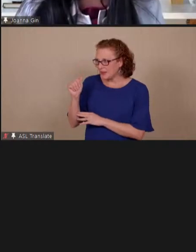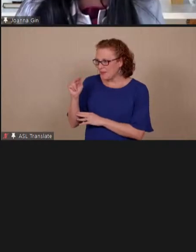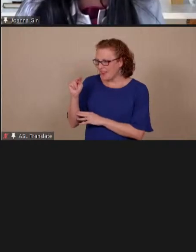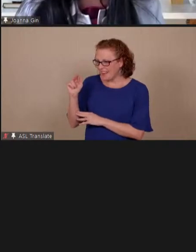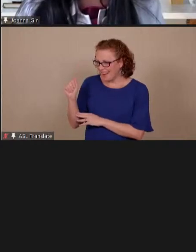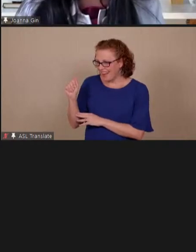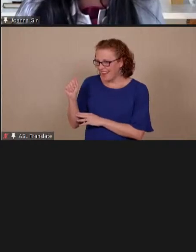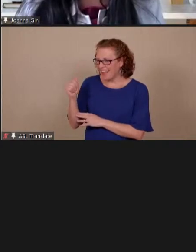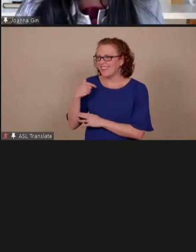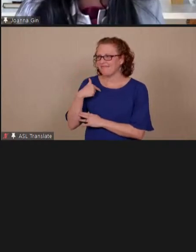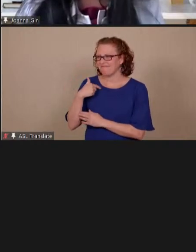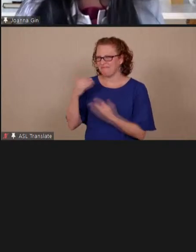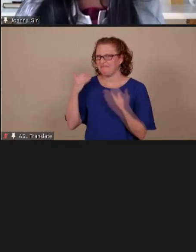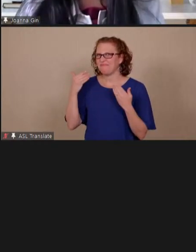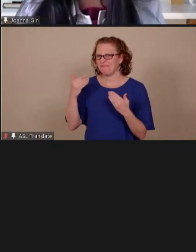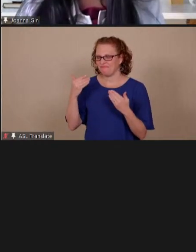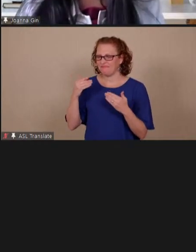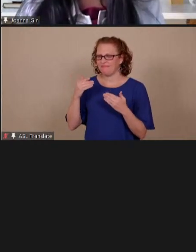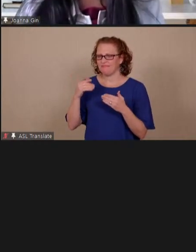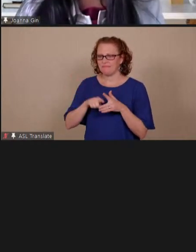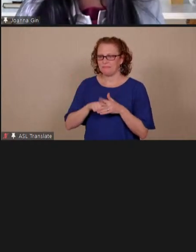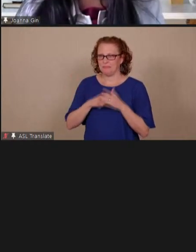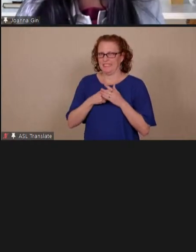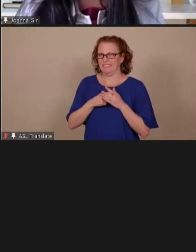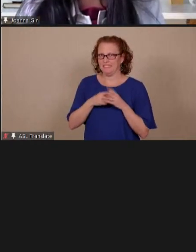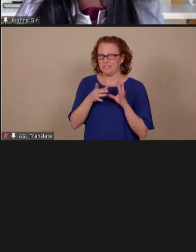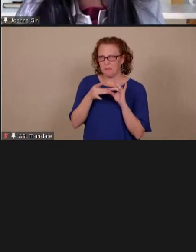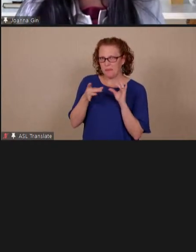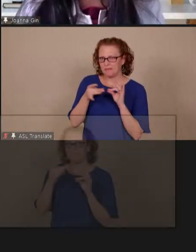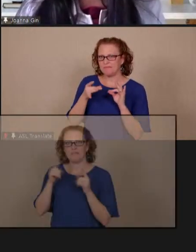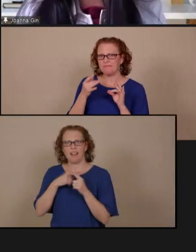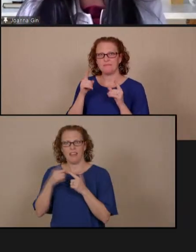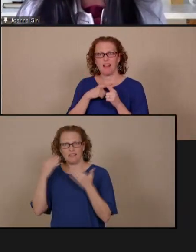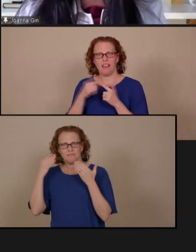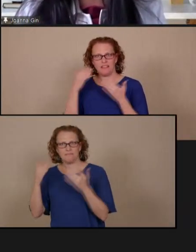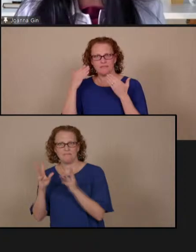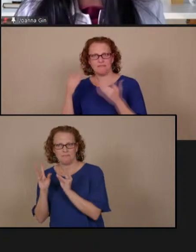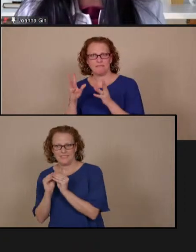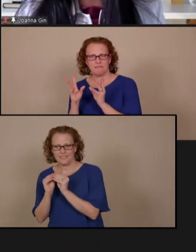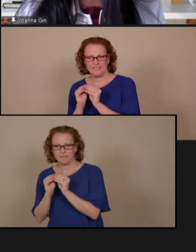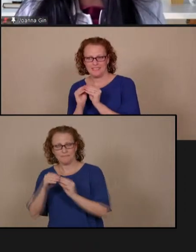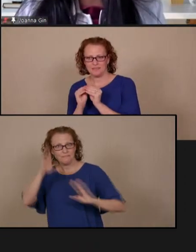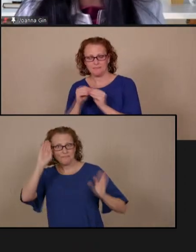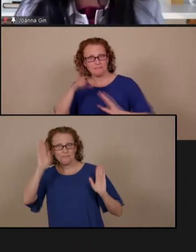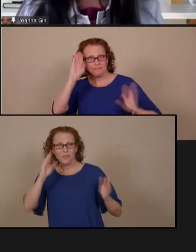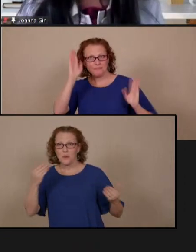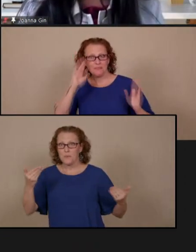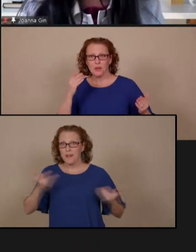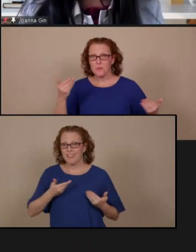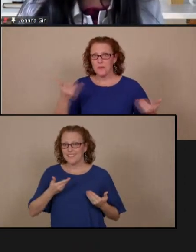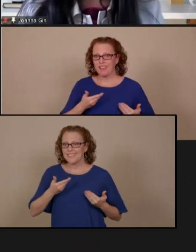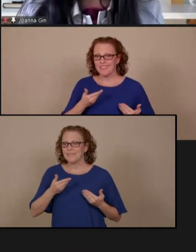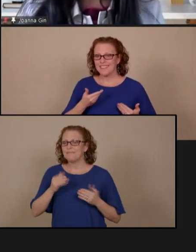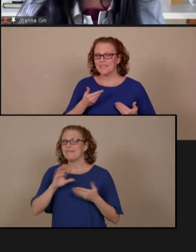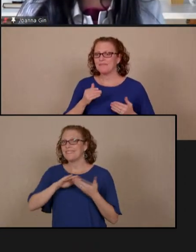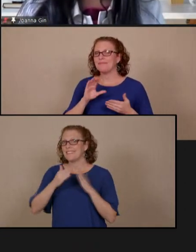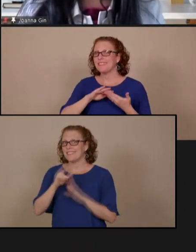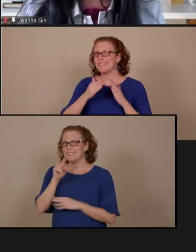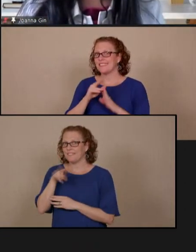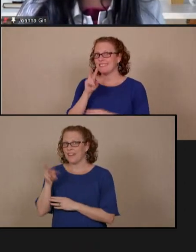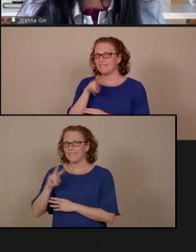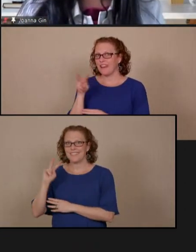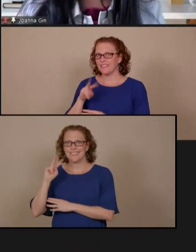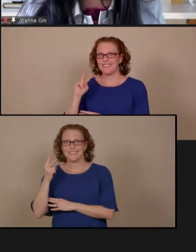I do have some introductory remarks and then we'll get started. So hello, everyone, and welcome to the City of Vacaville's second redistricting